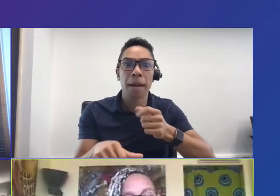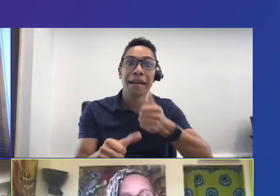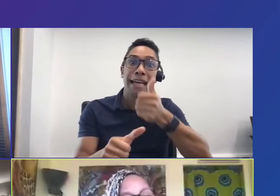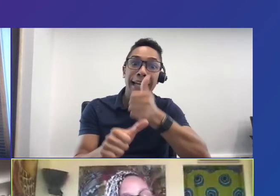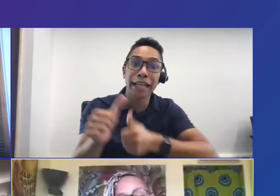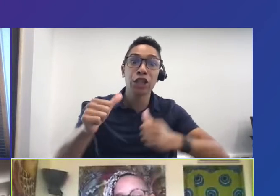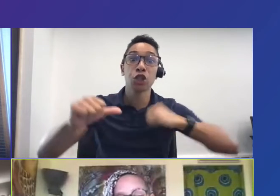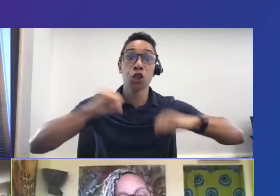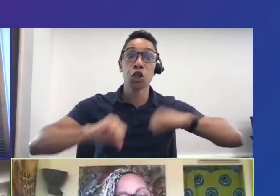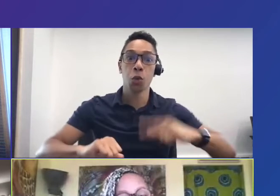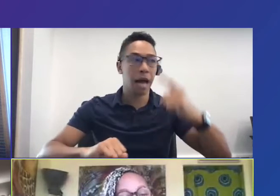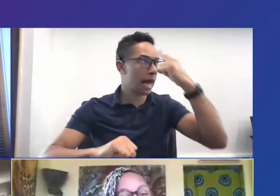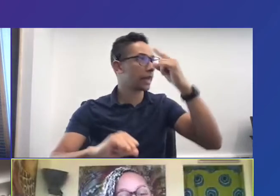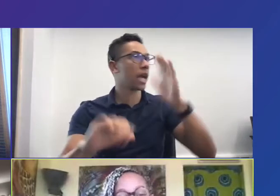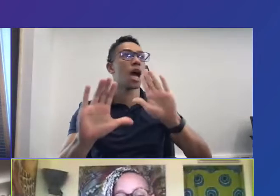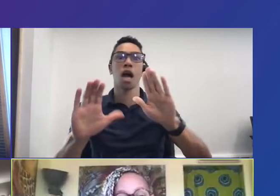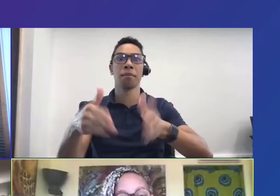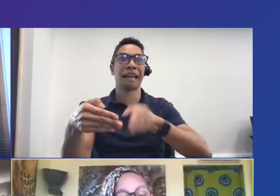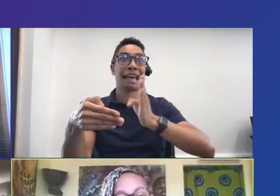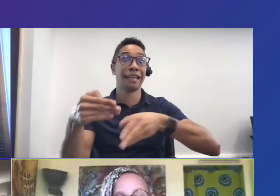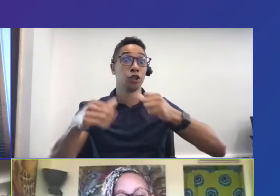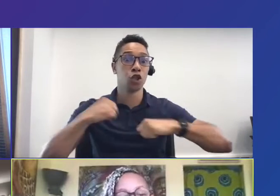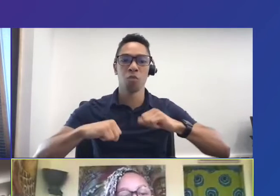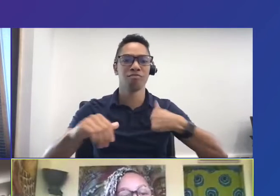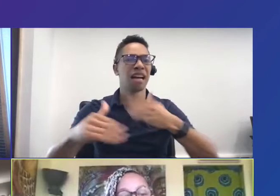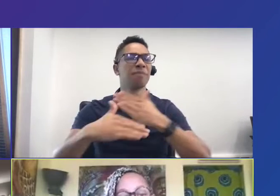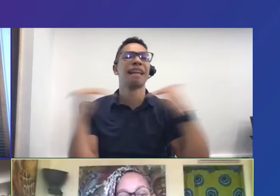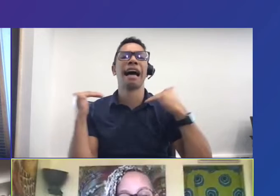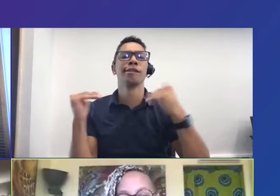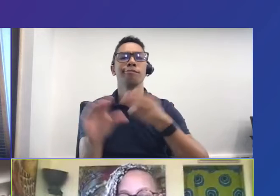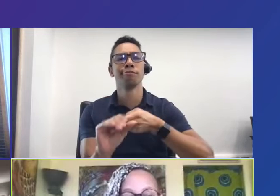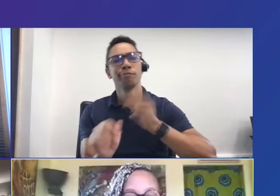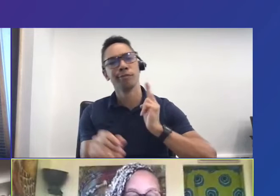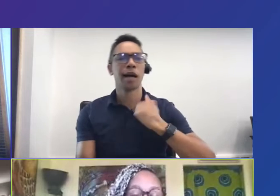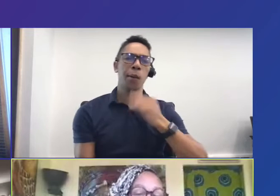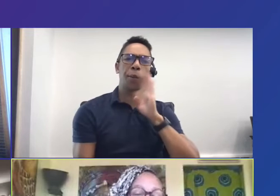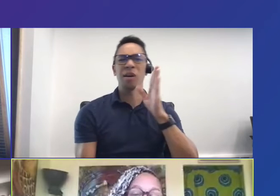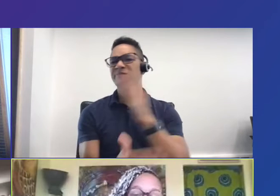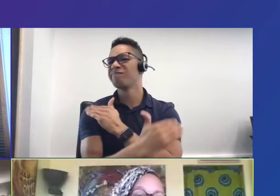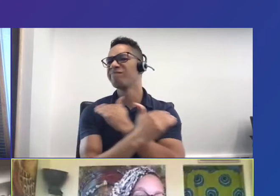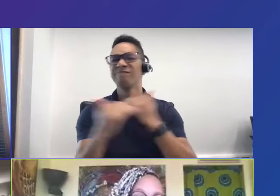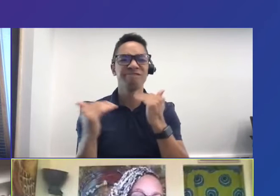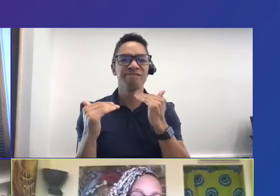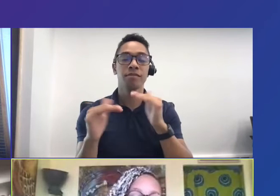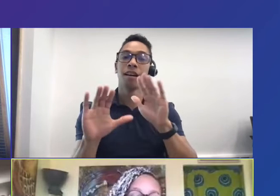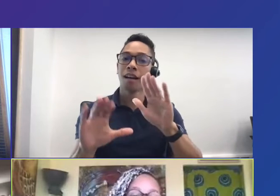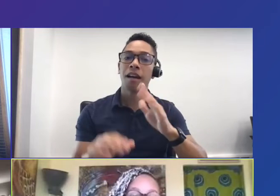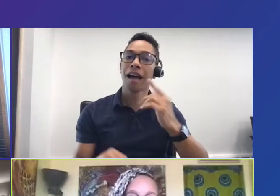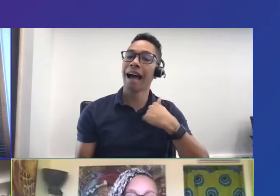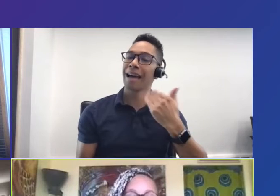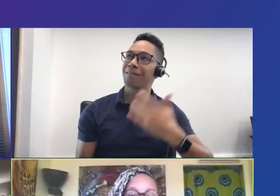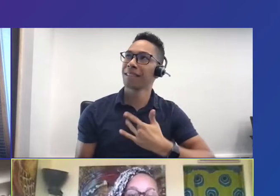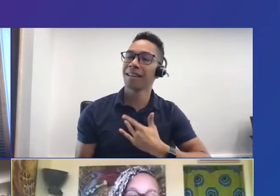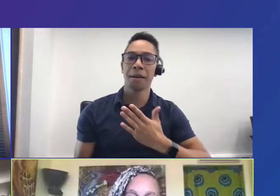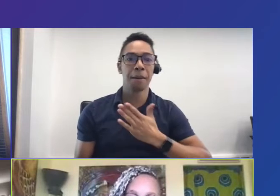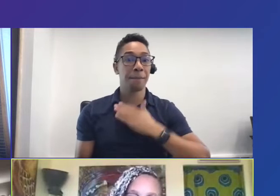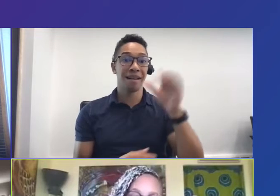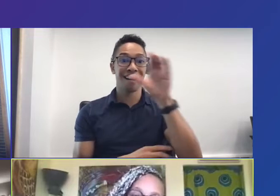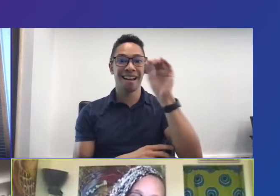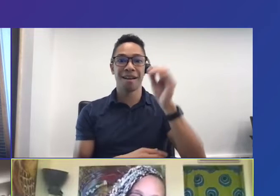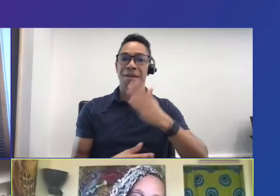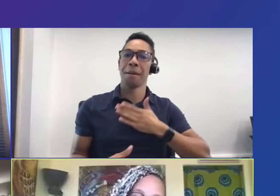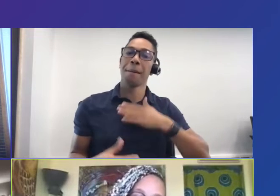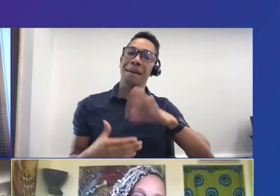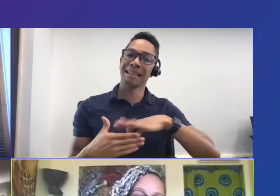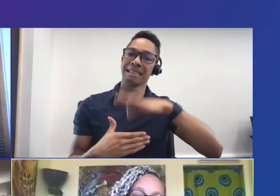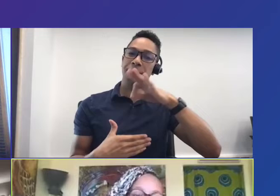But I'm not done, because this is like, my company, Ashe Dance Theater Collective. I feel like it's the spirit that I